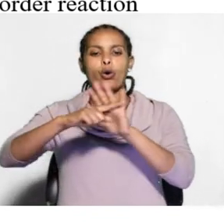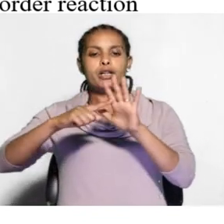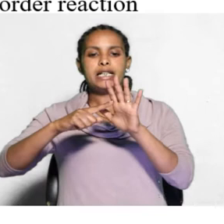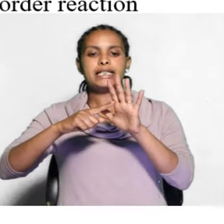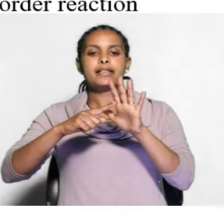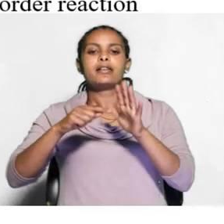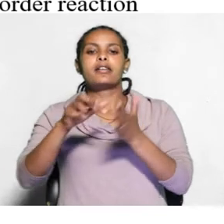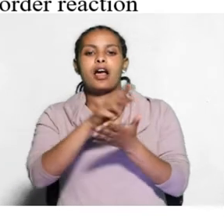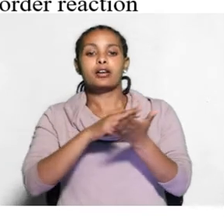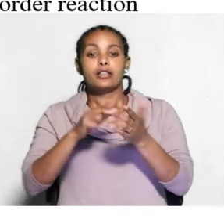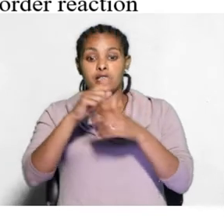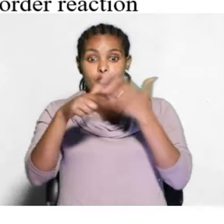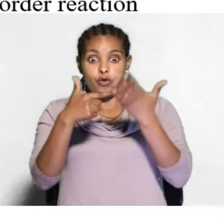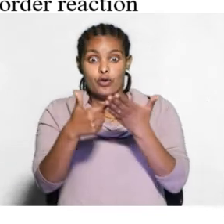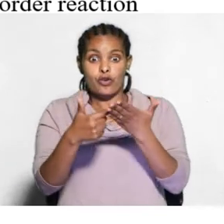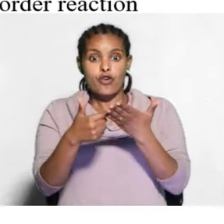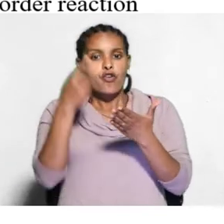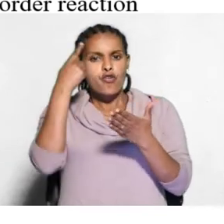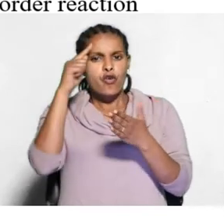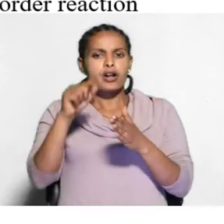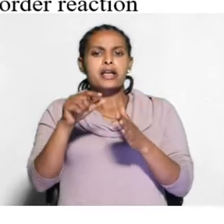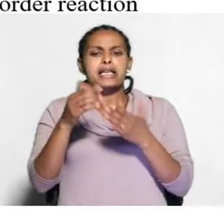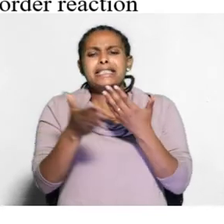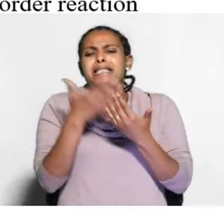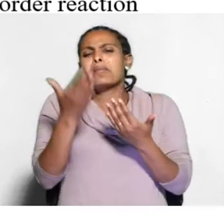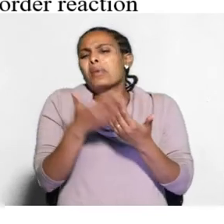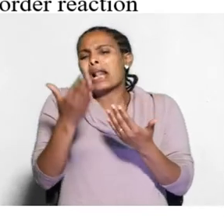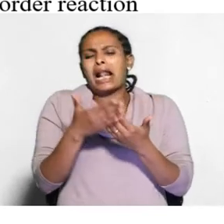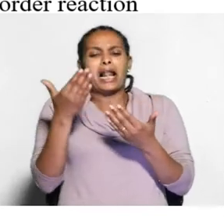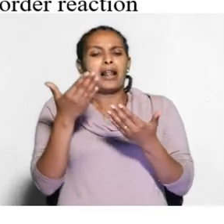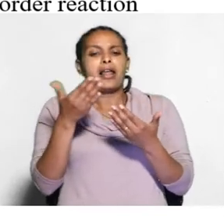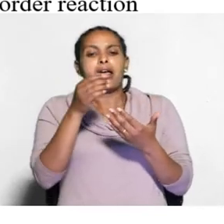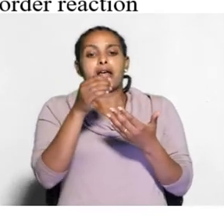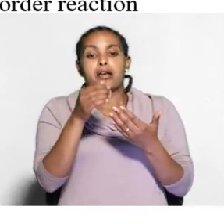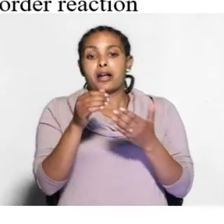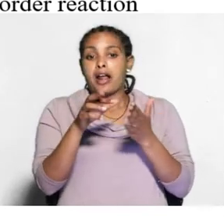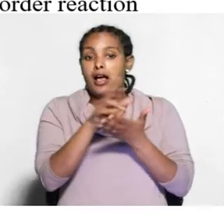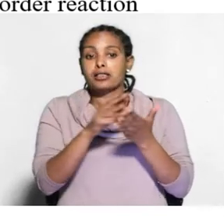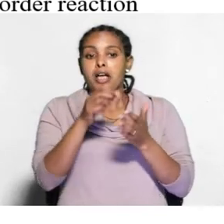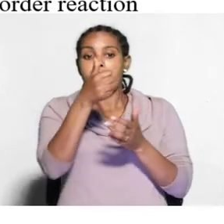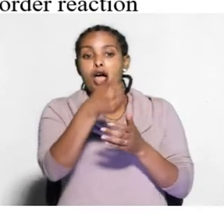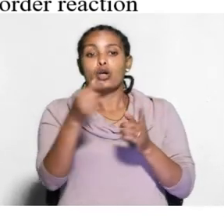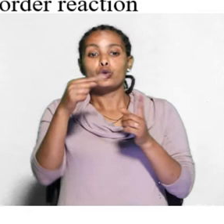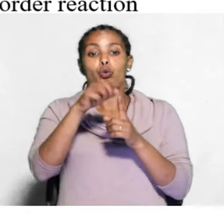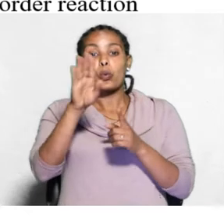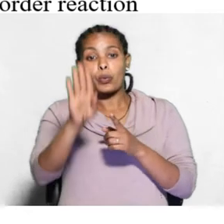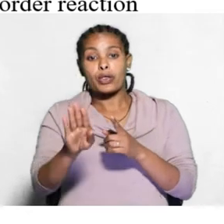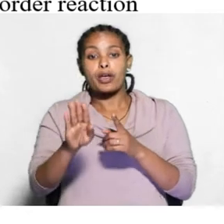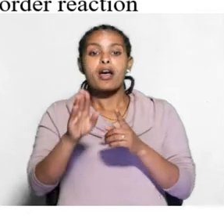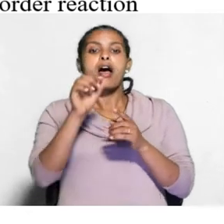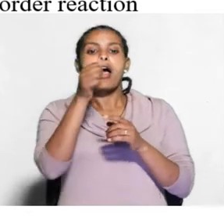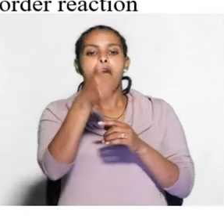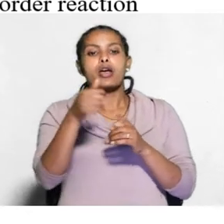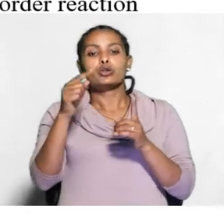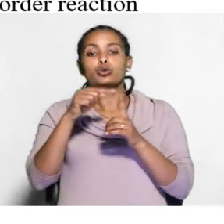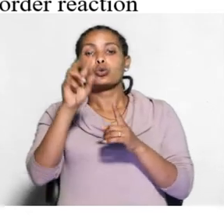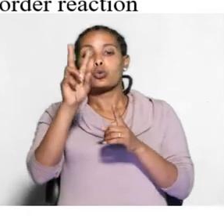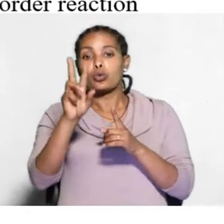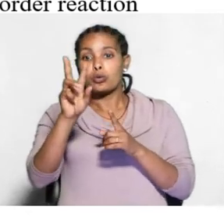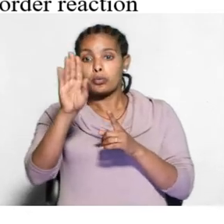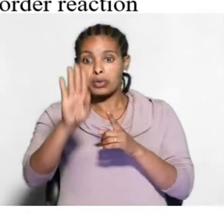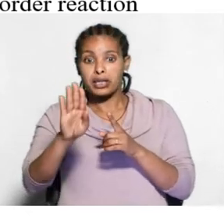reaction therefore for a simple reaction a to b or a two products rates